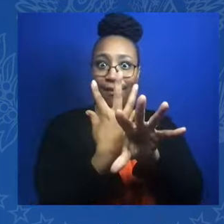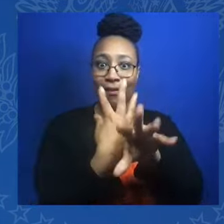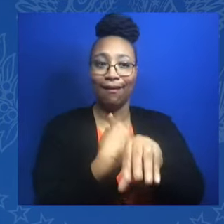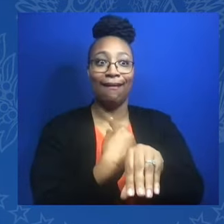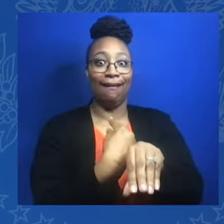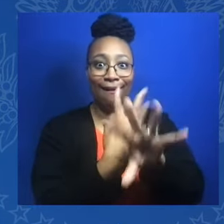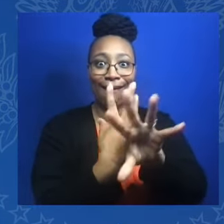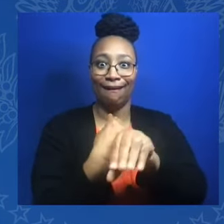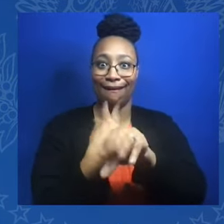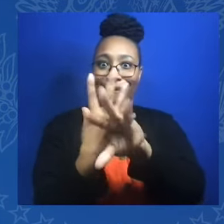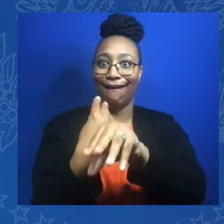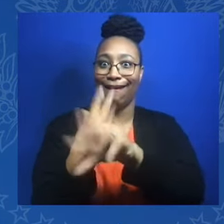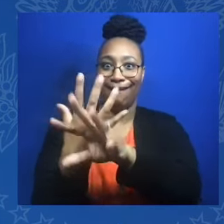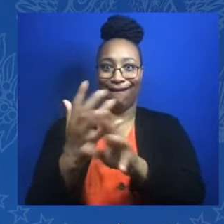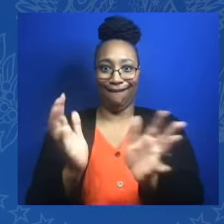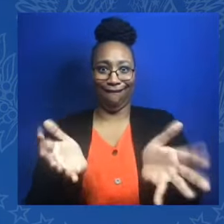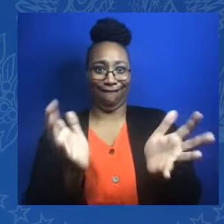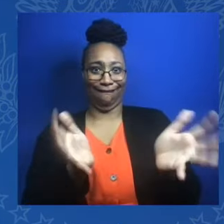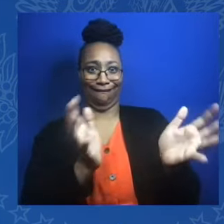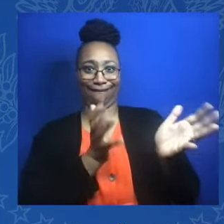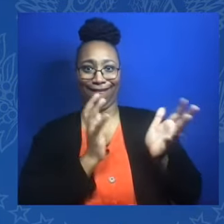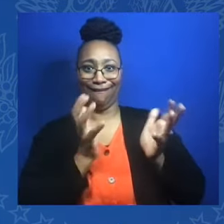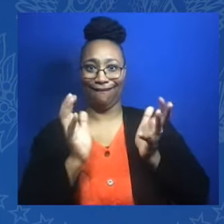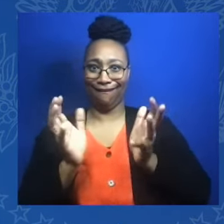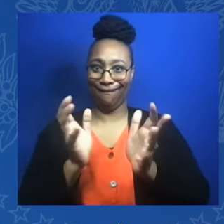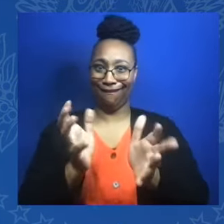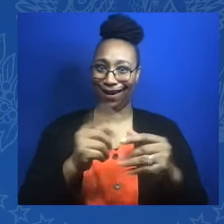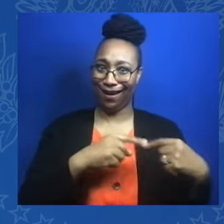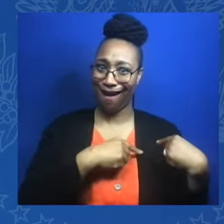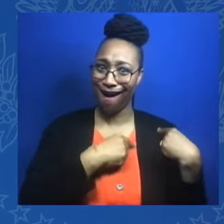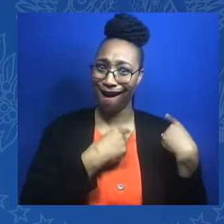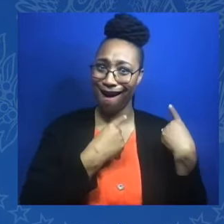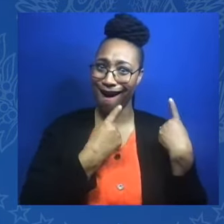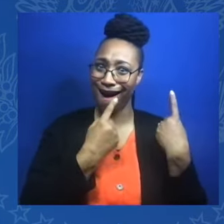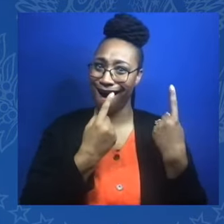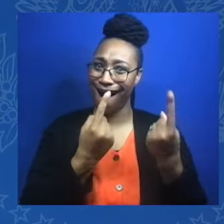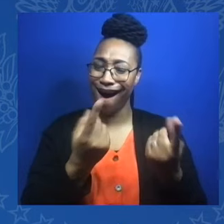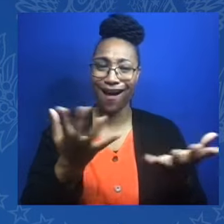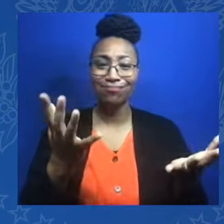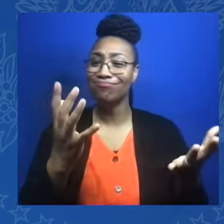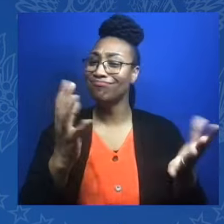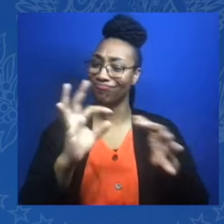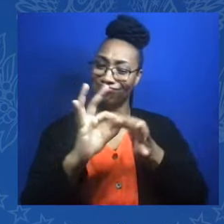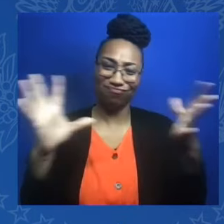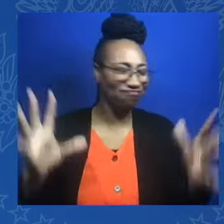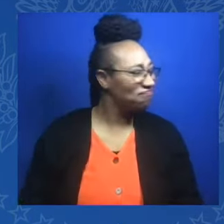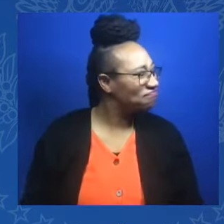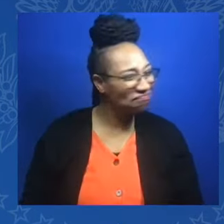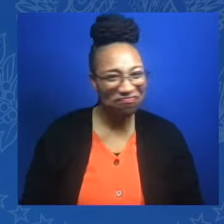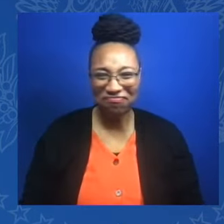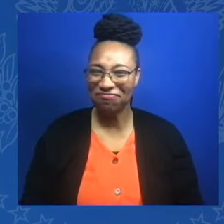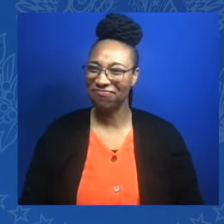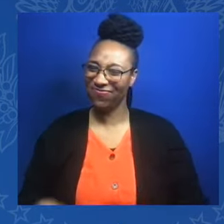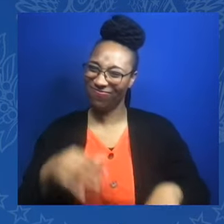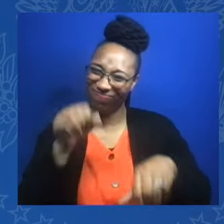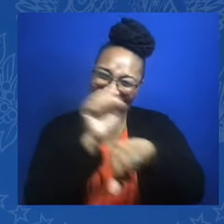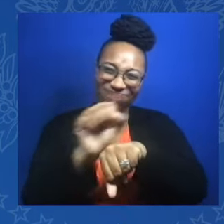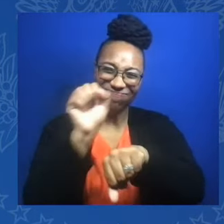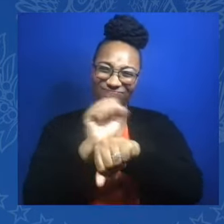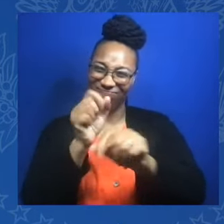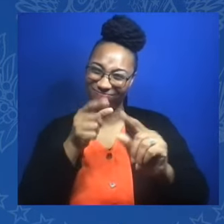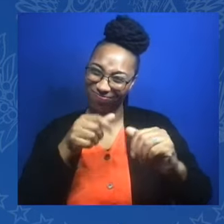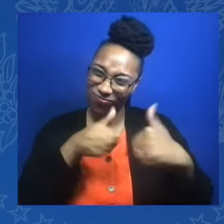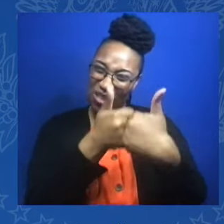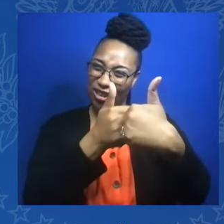the toughest issues our nations have faced in a very long time. I want to thank you for your partnership and for your personal